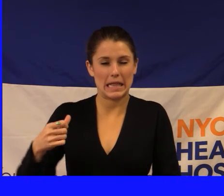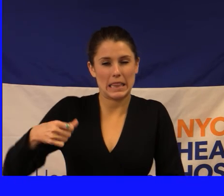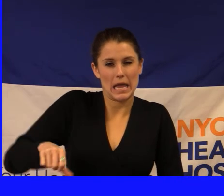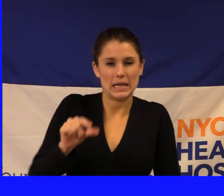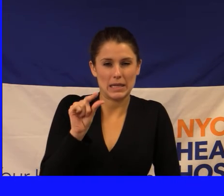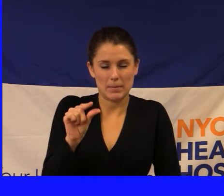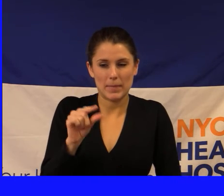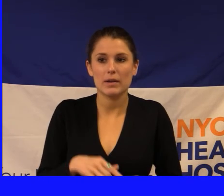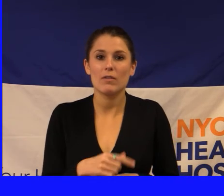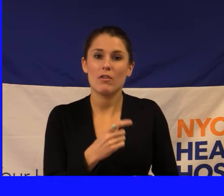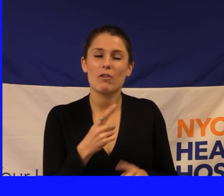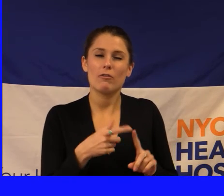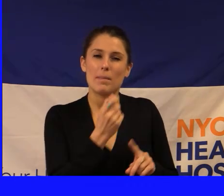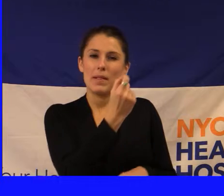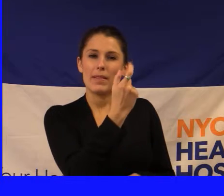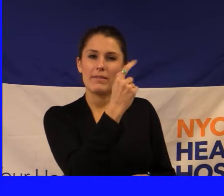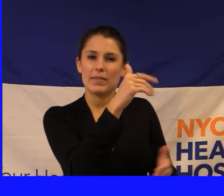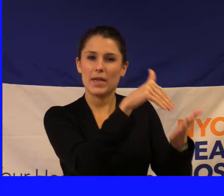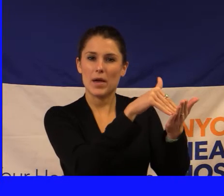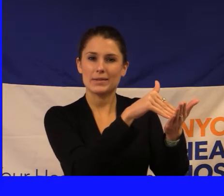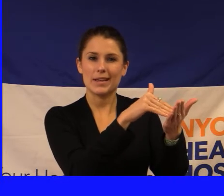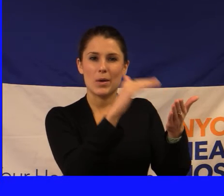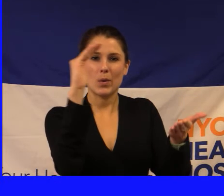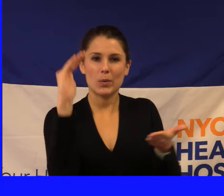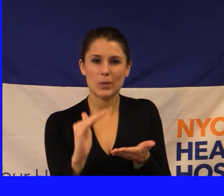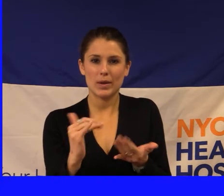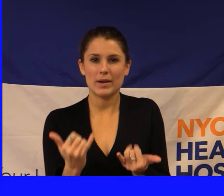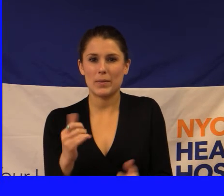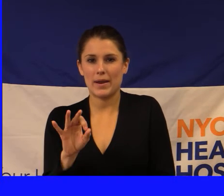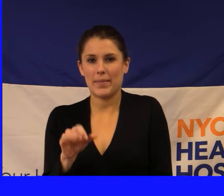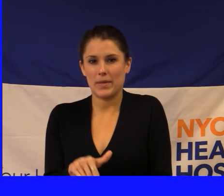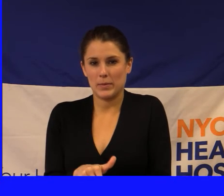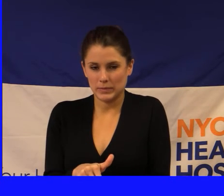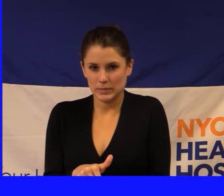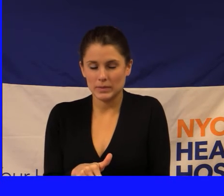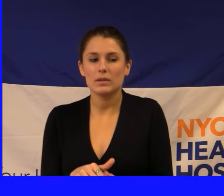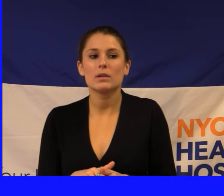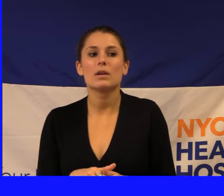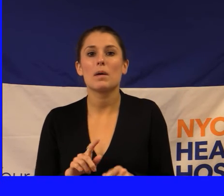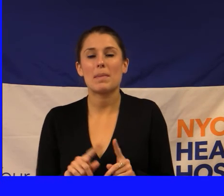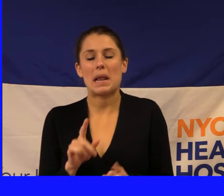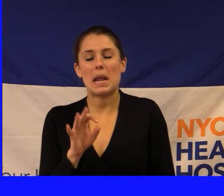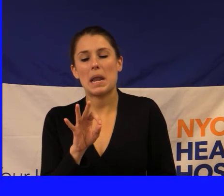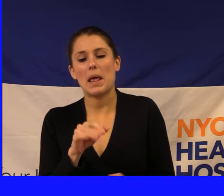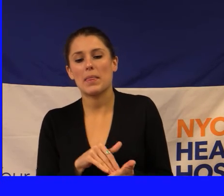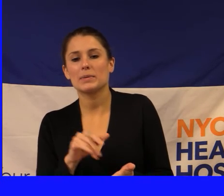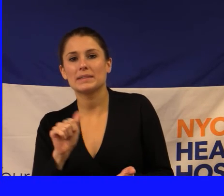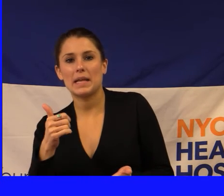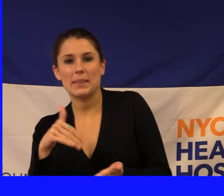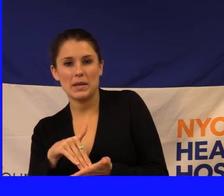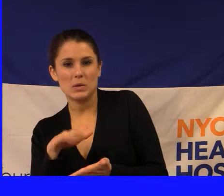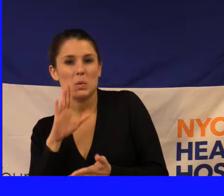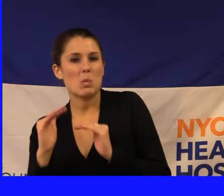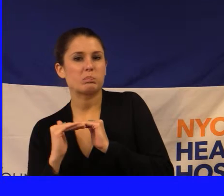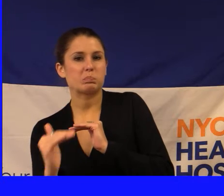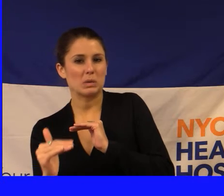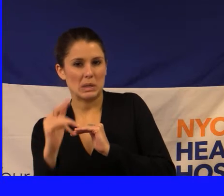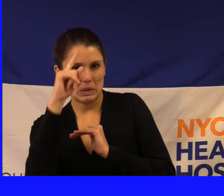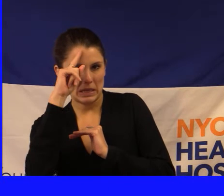from 11,000 to 9,000 as the year goes. But we think that 9,000 or 10,000 number will remain